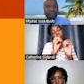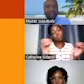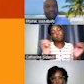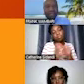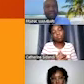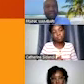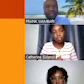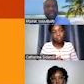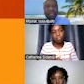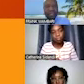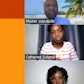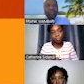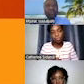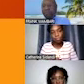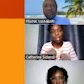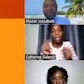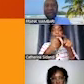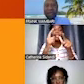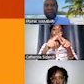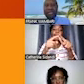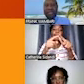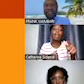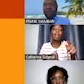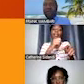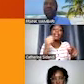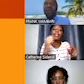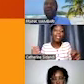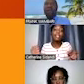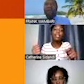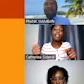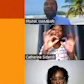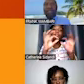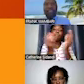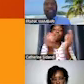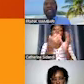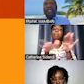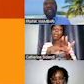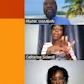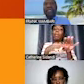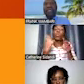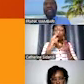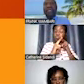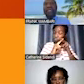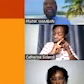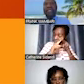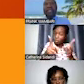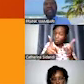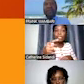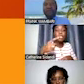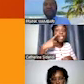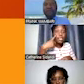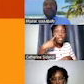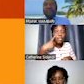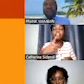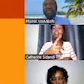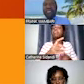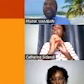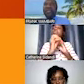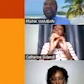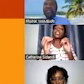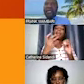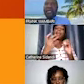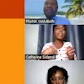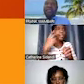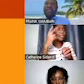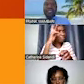The issue of untraceable lost family members who have disappeared and you have never seen them anymore. I remember in